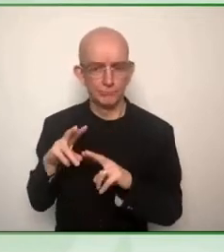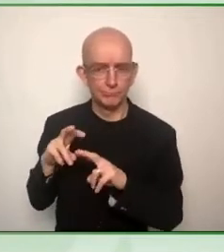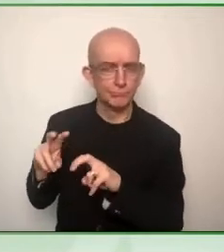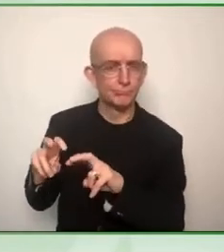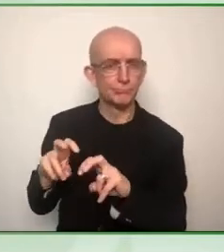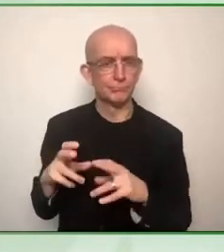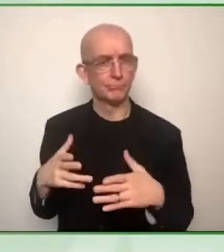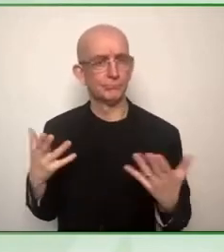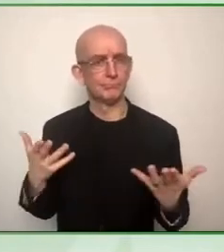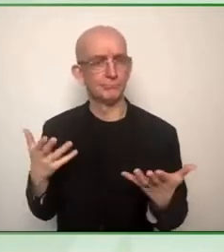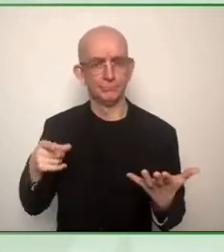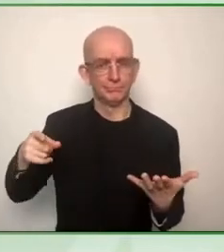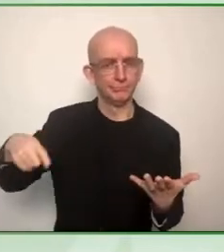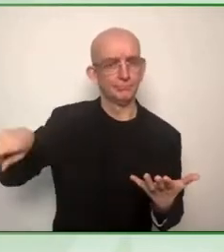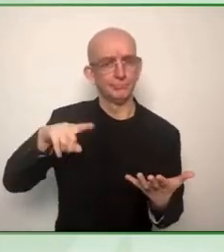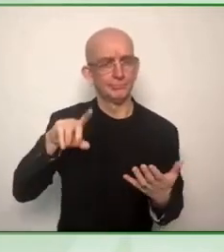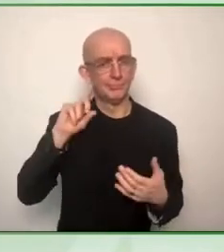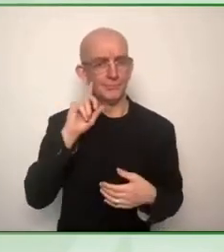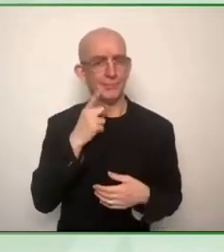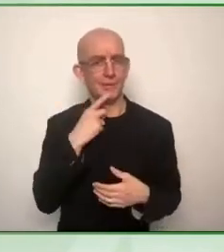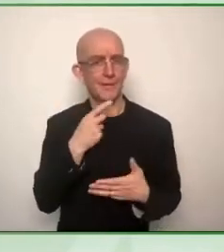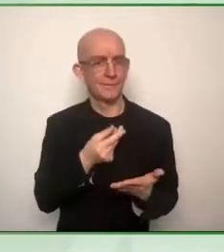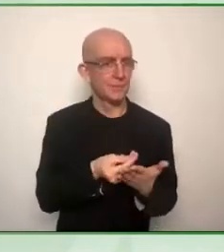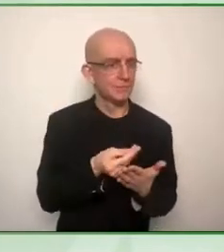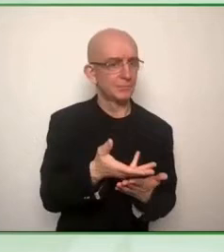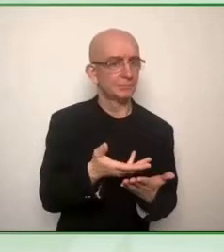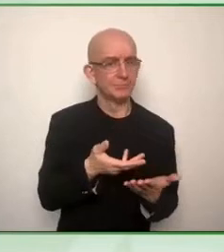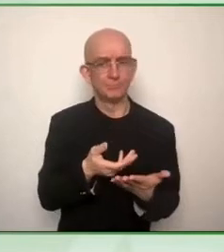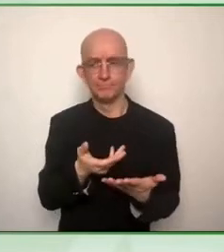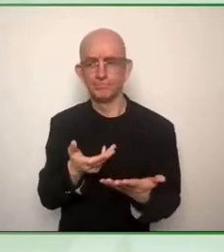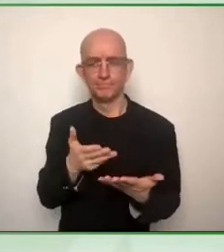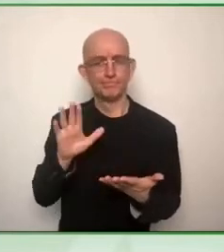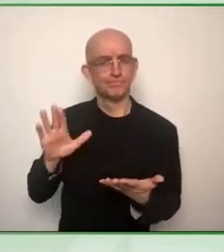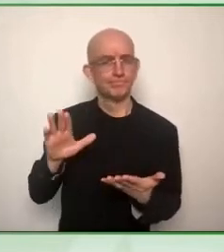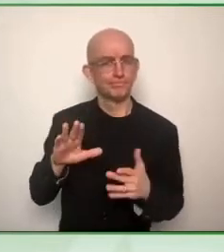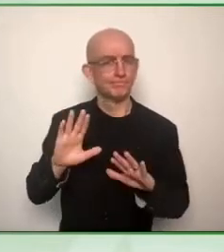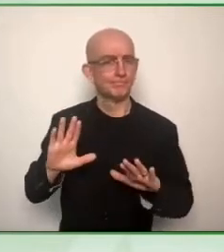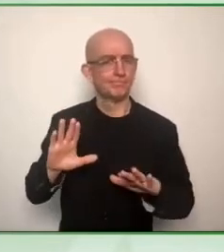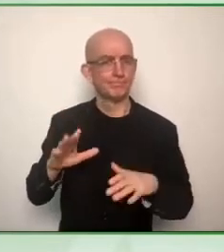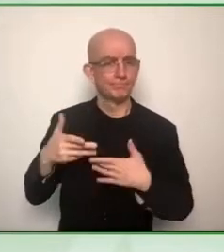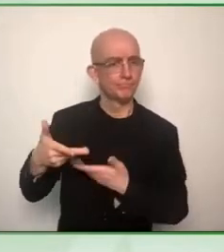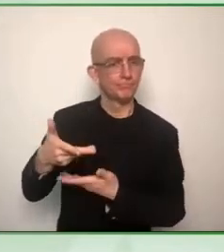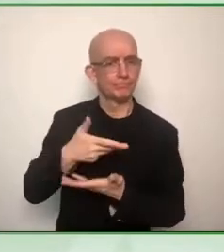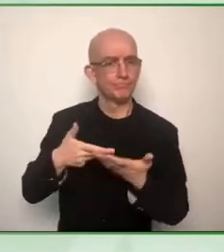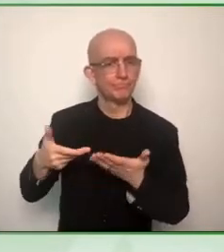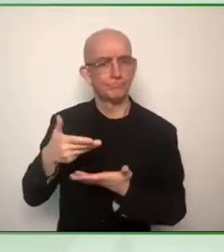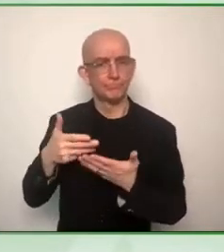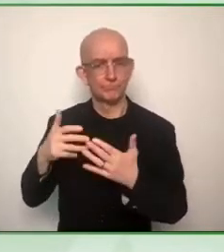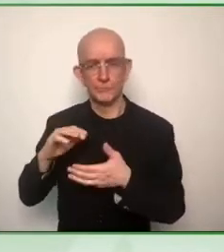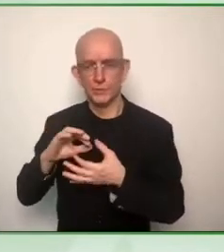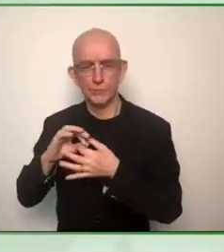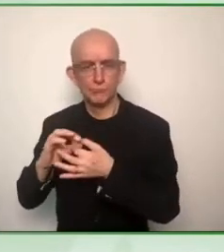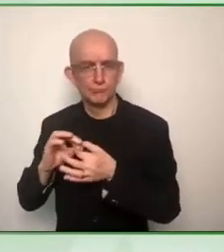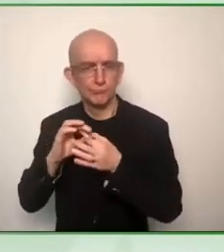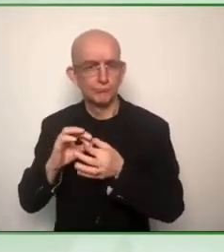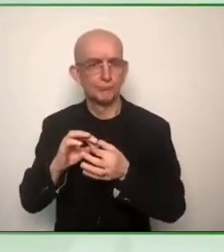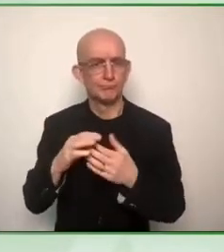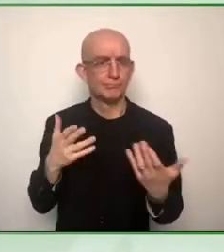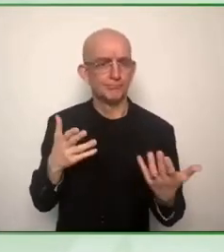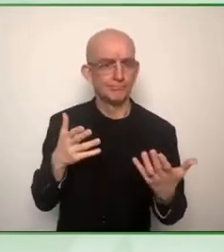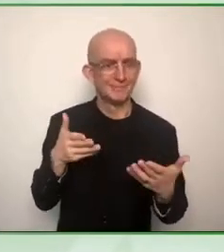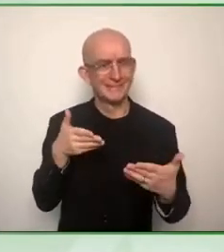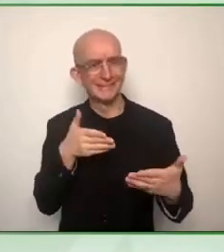organizations as well. So content that is incredibly difficult to come by, and then, you know, the difficulty that these people